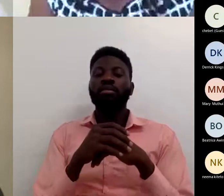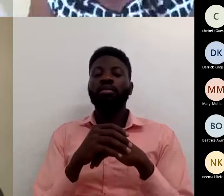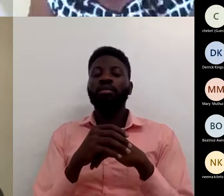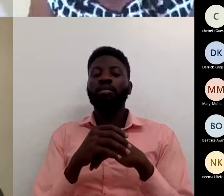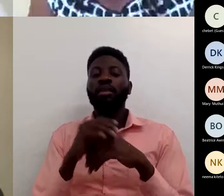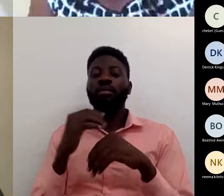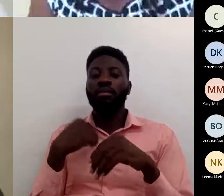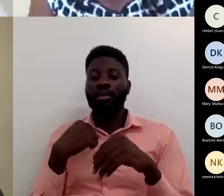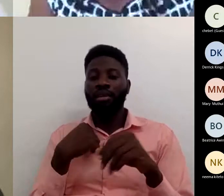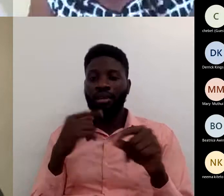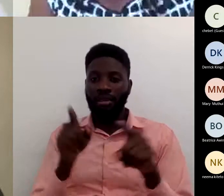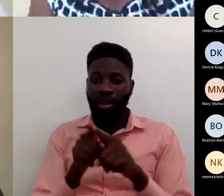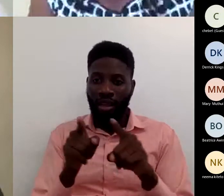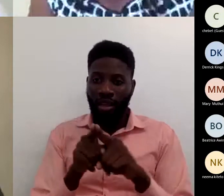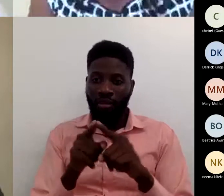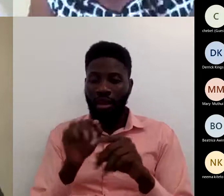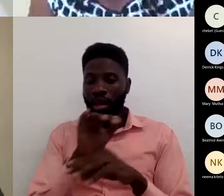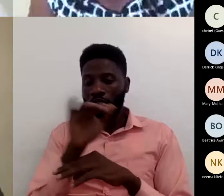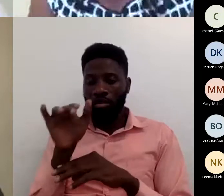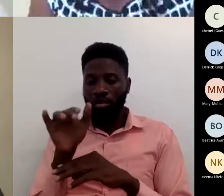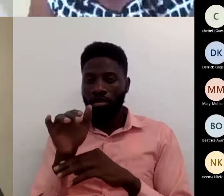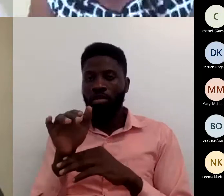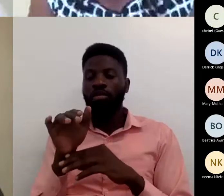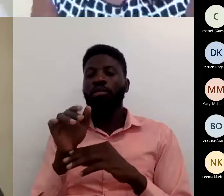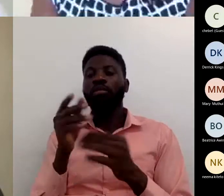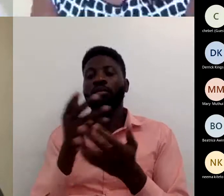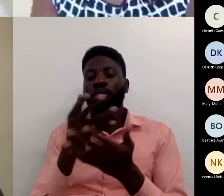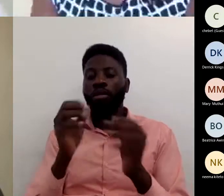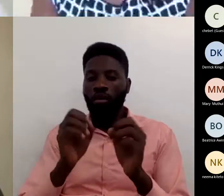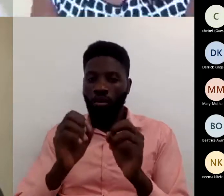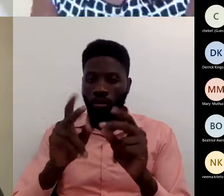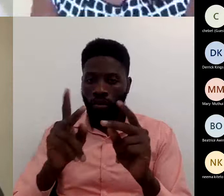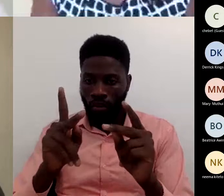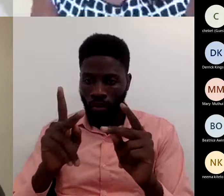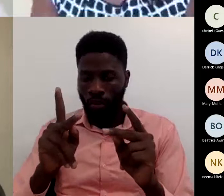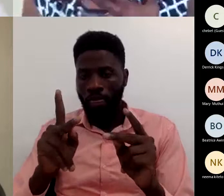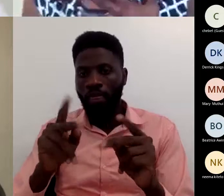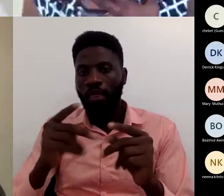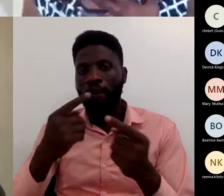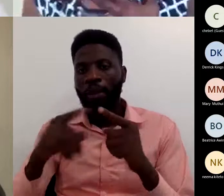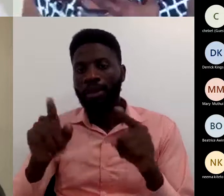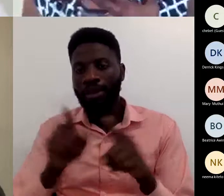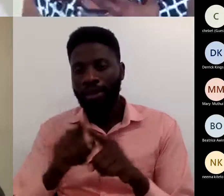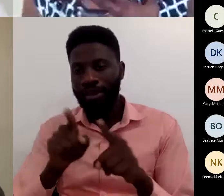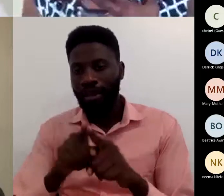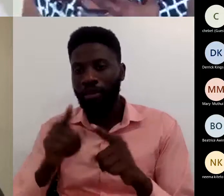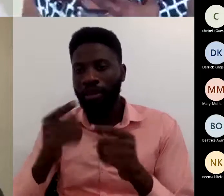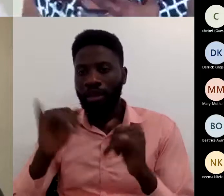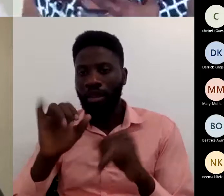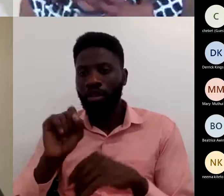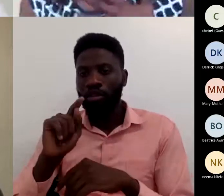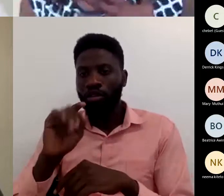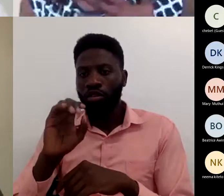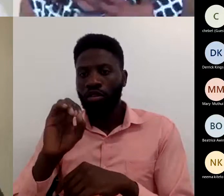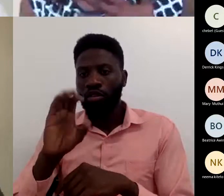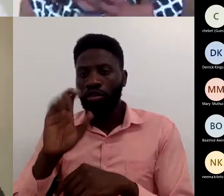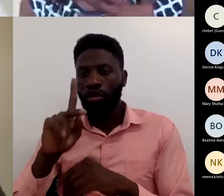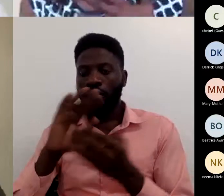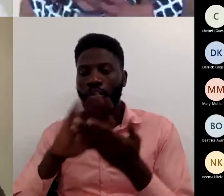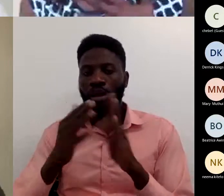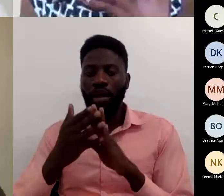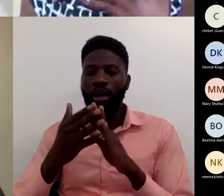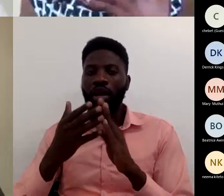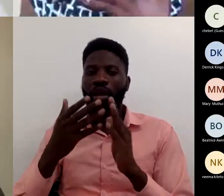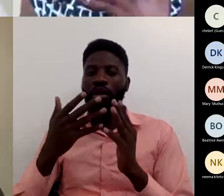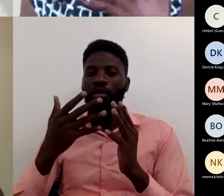challenging, my reverse mentors is, okay, how about investing in stocks so that you can be rich instead of making these